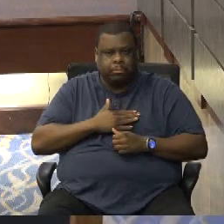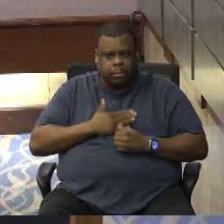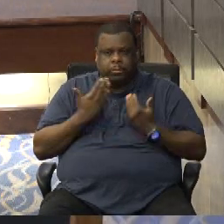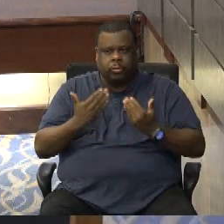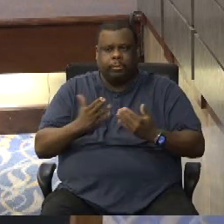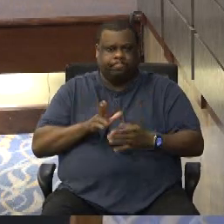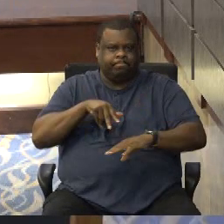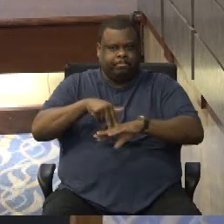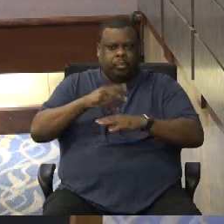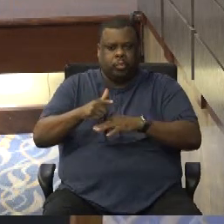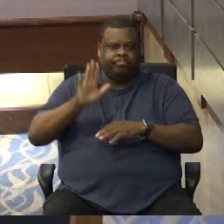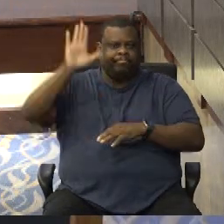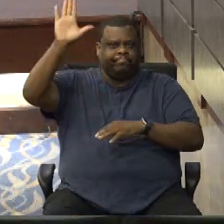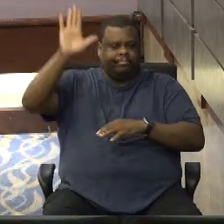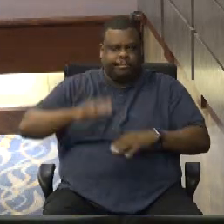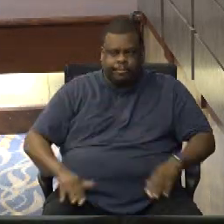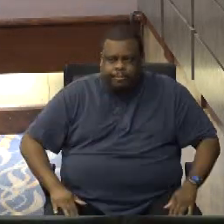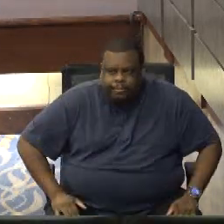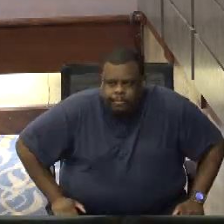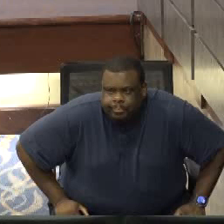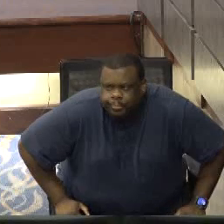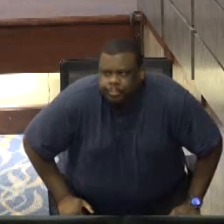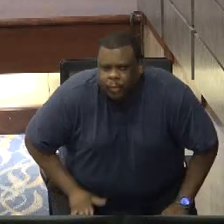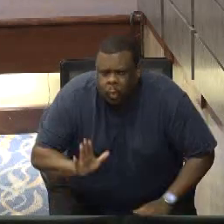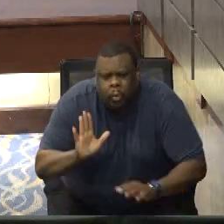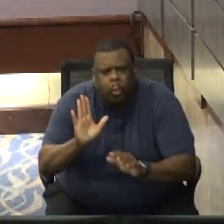Allegiance. Oh, sorry.